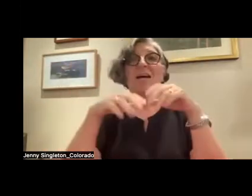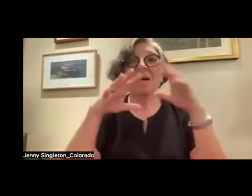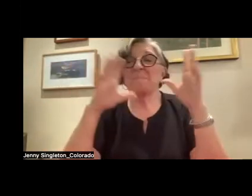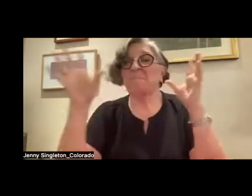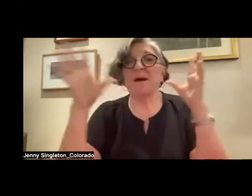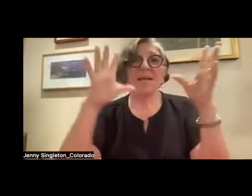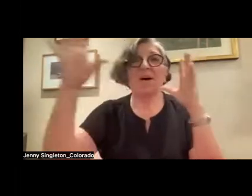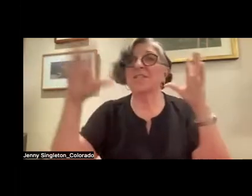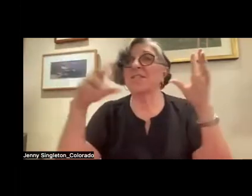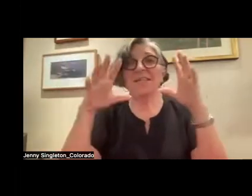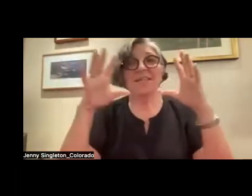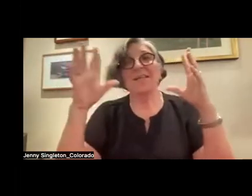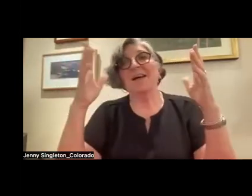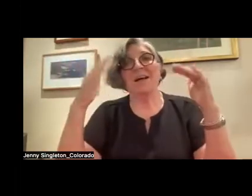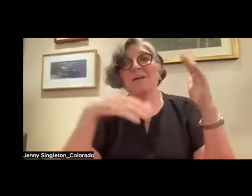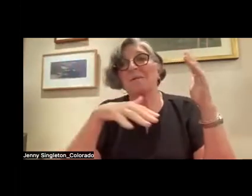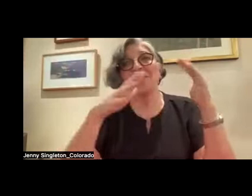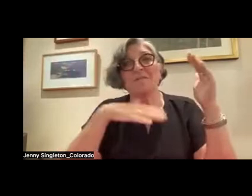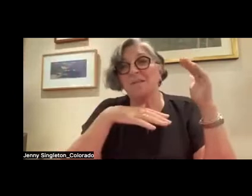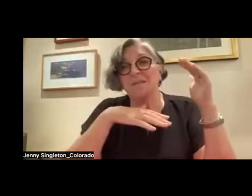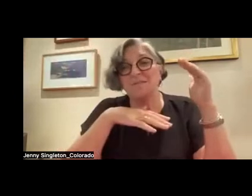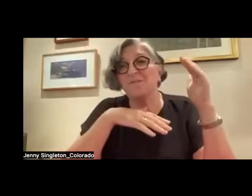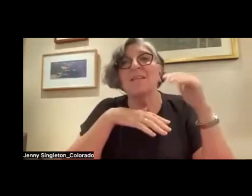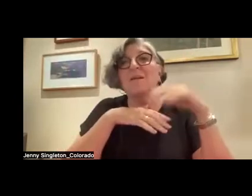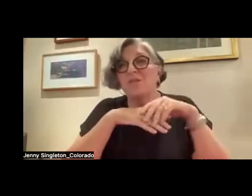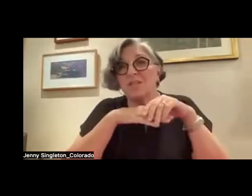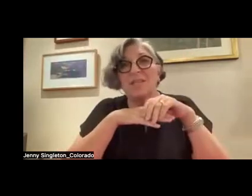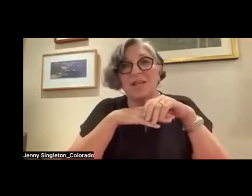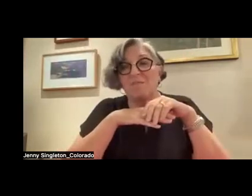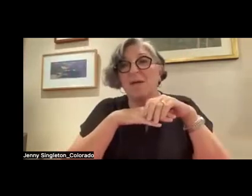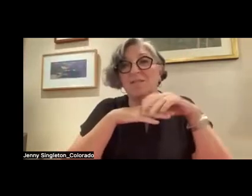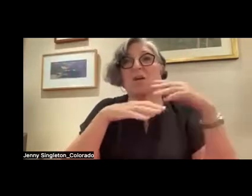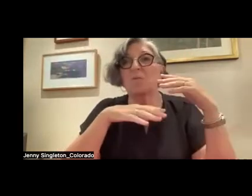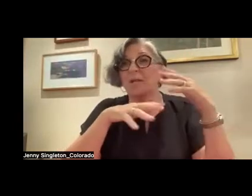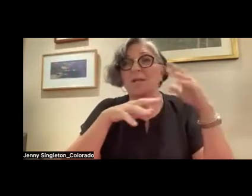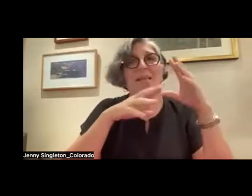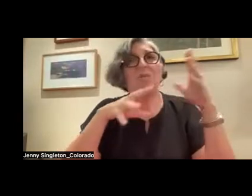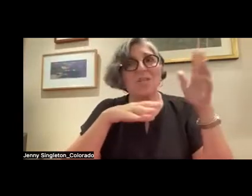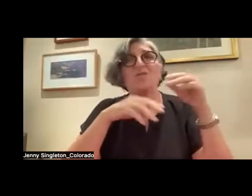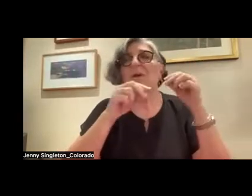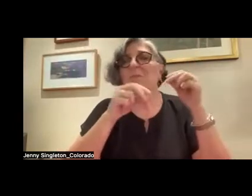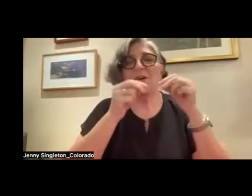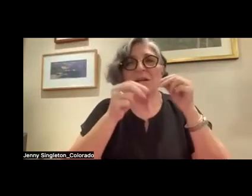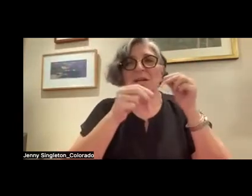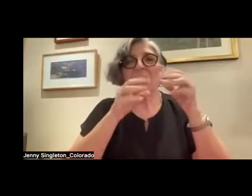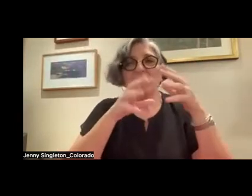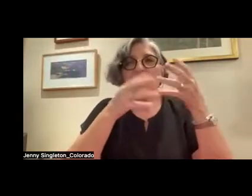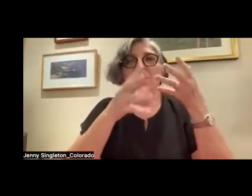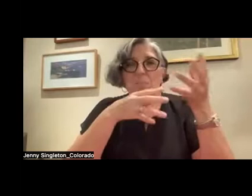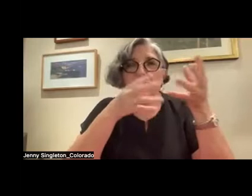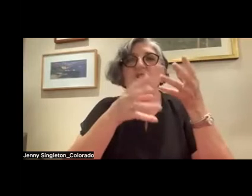see by continent a lot of the different sign languages that have been documented. And they range from